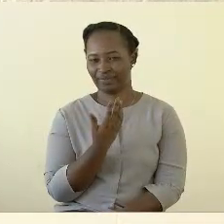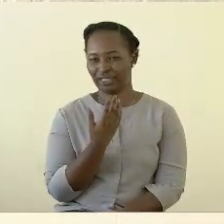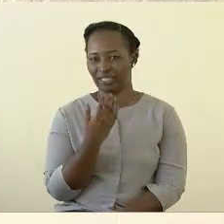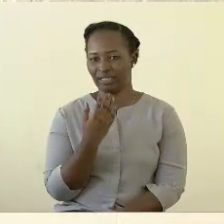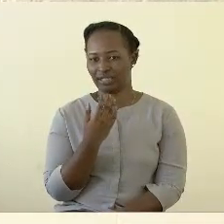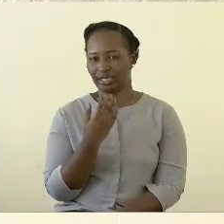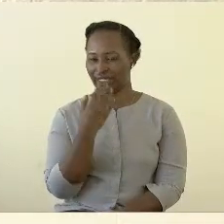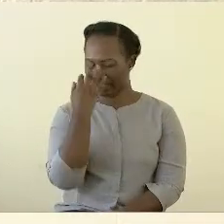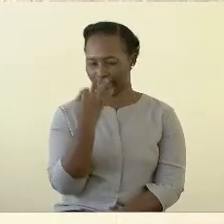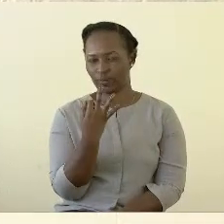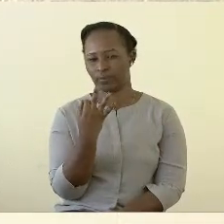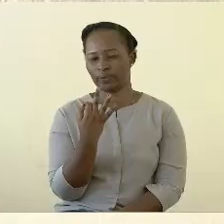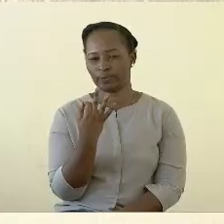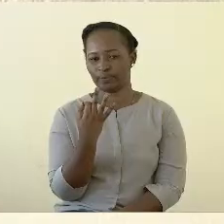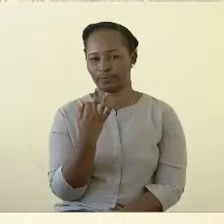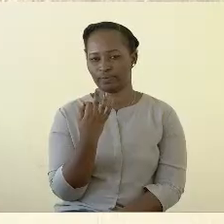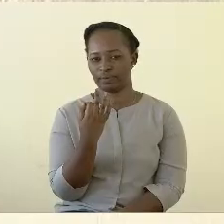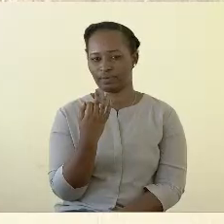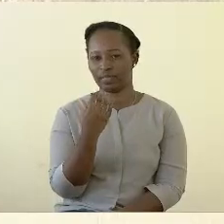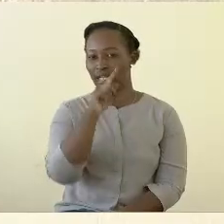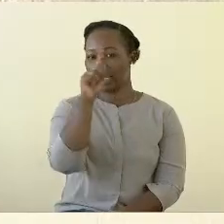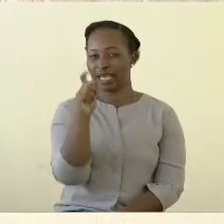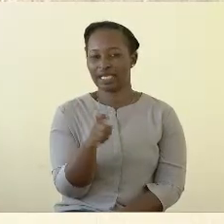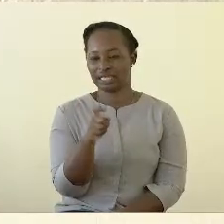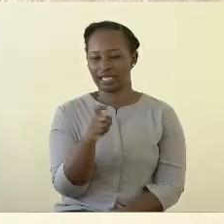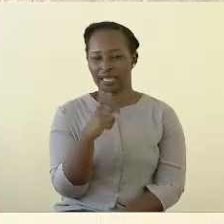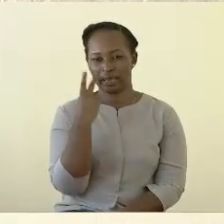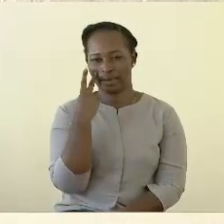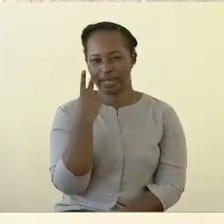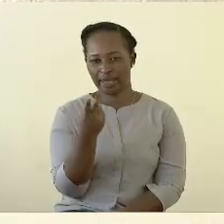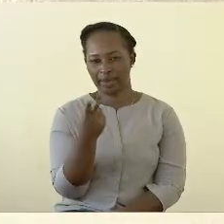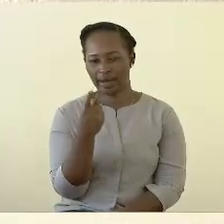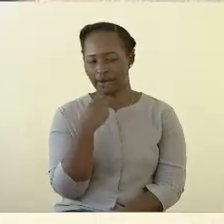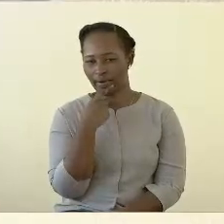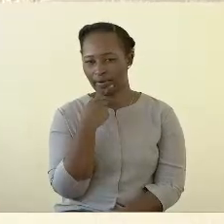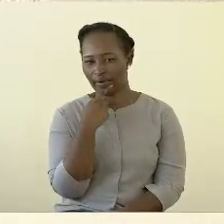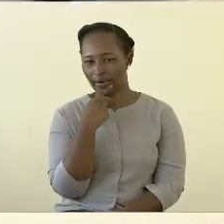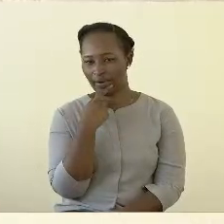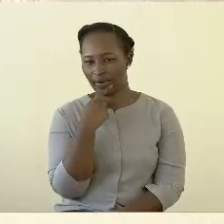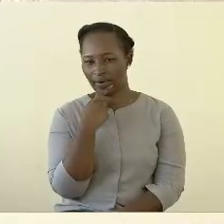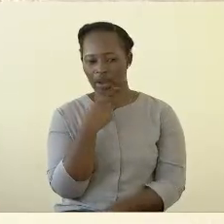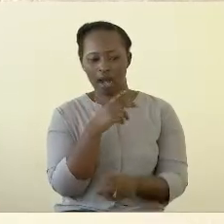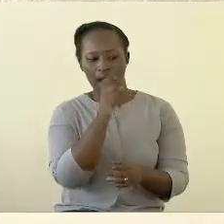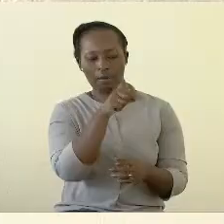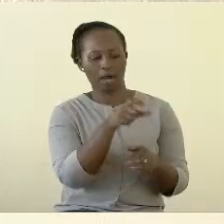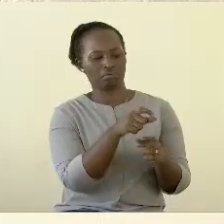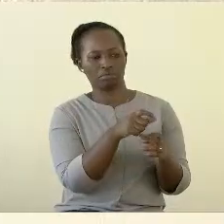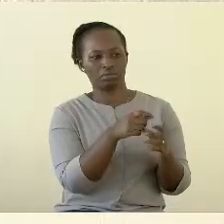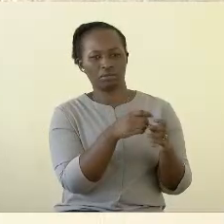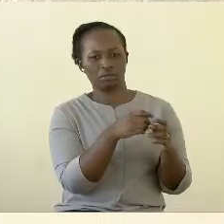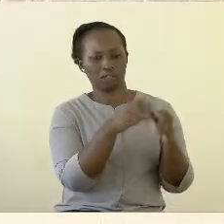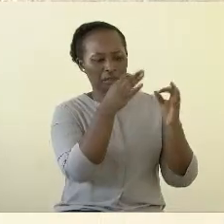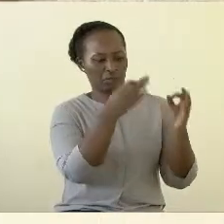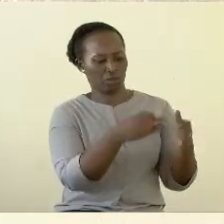3, does it only apply to other organisms? When we talk